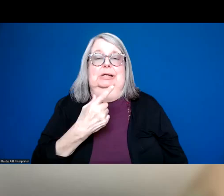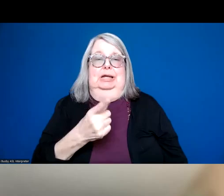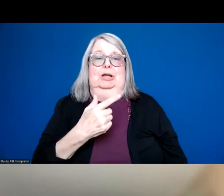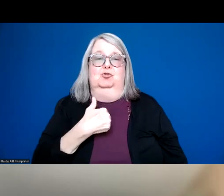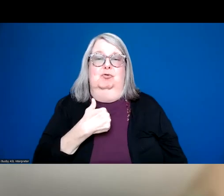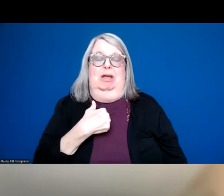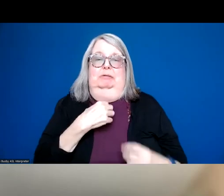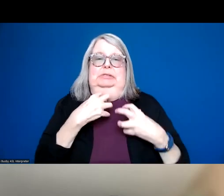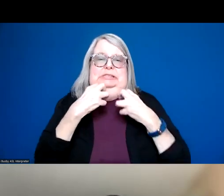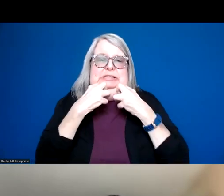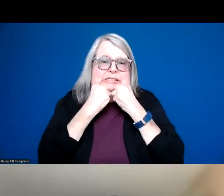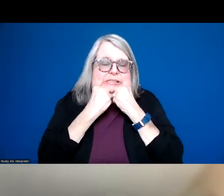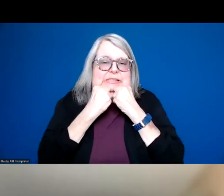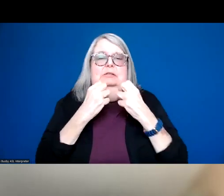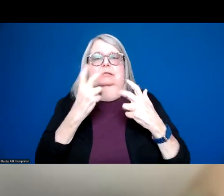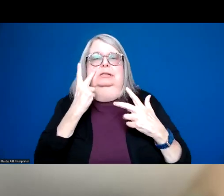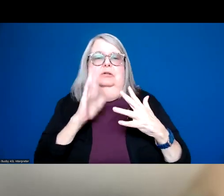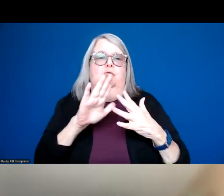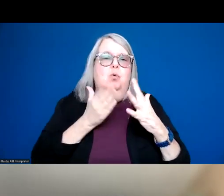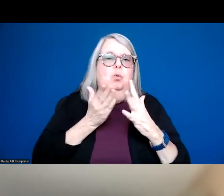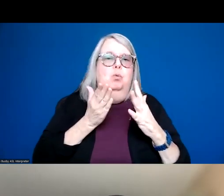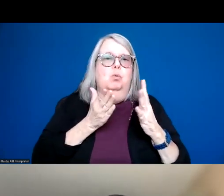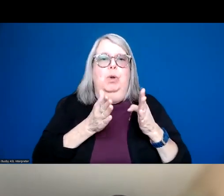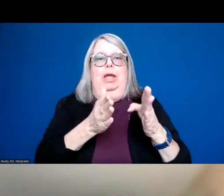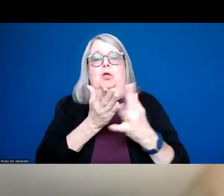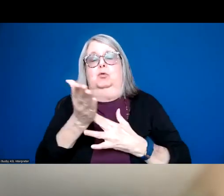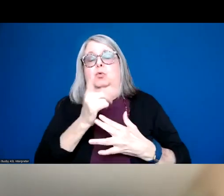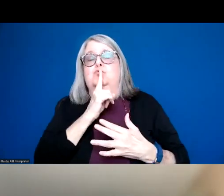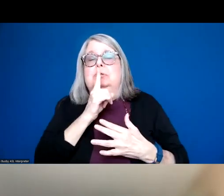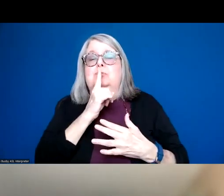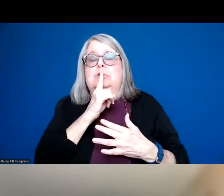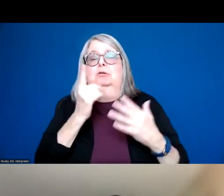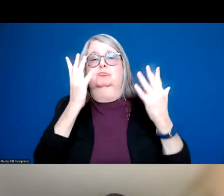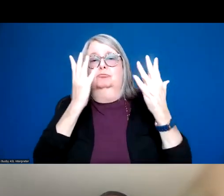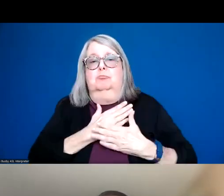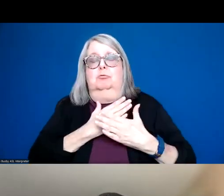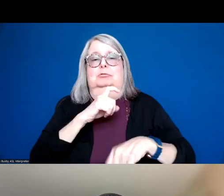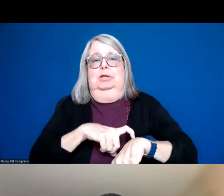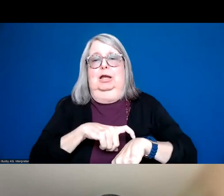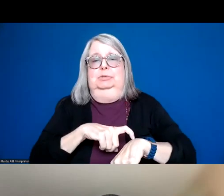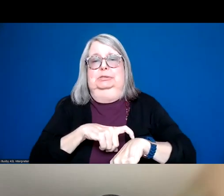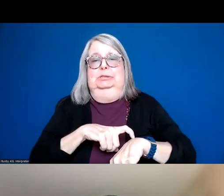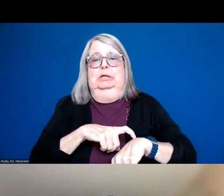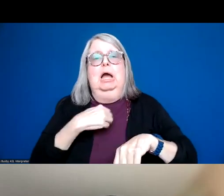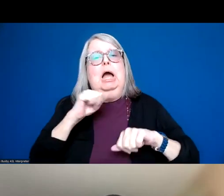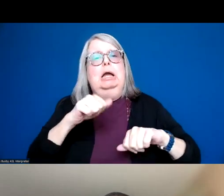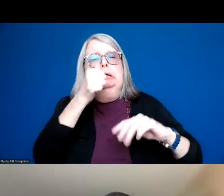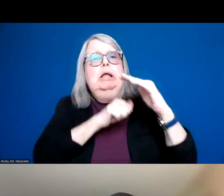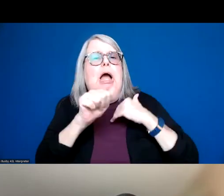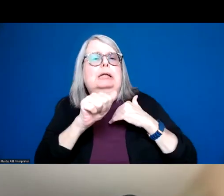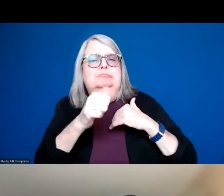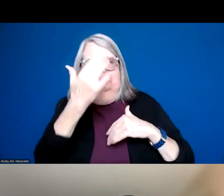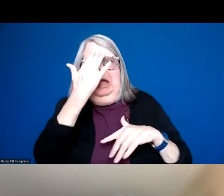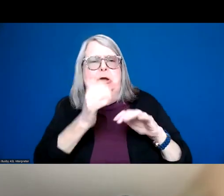knuckled and seen your way through some really dark times, I can hide. I know how